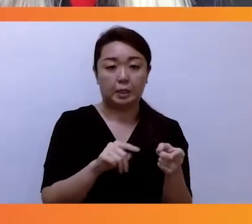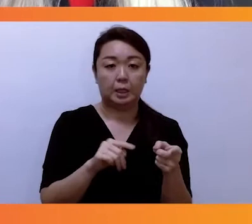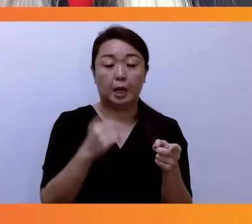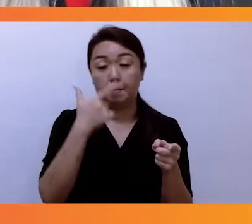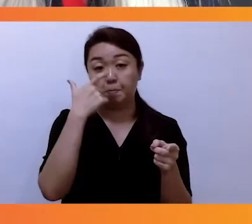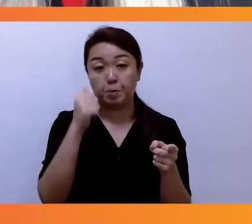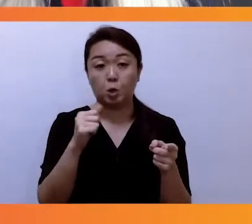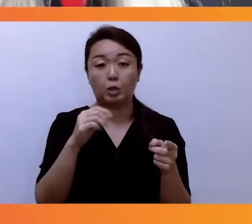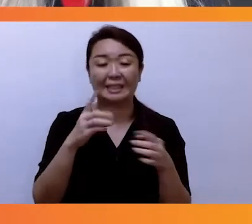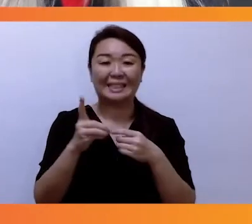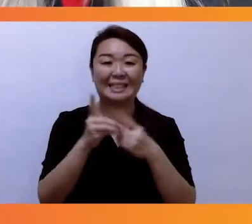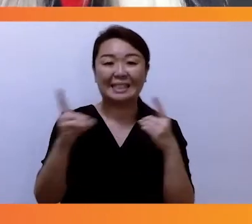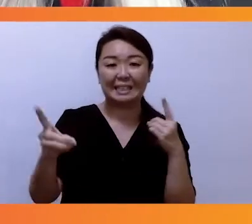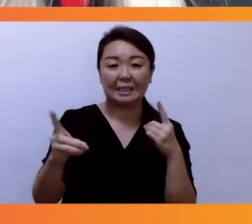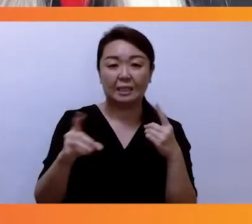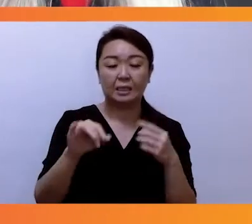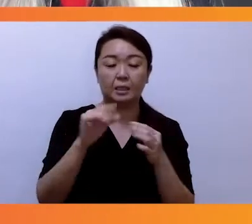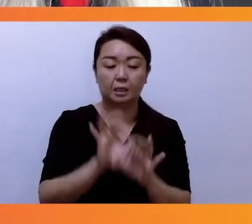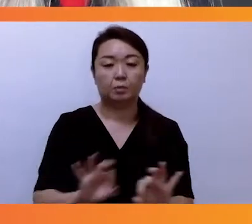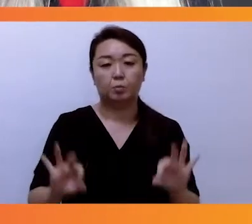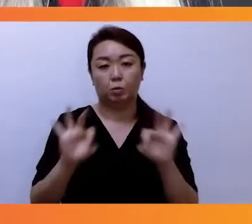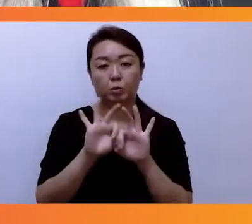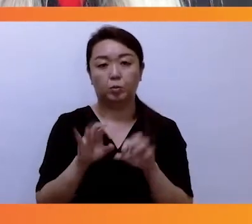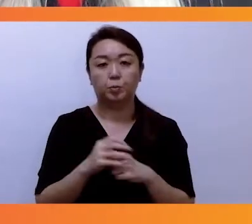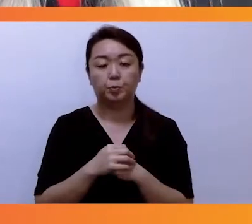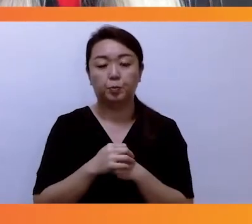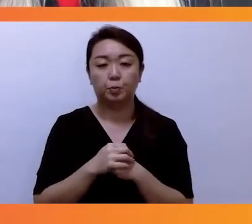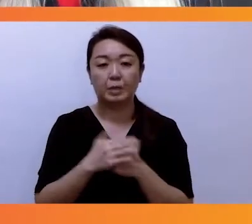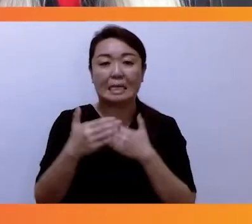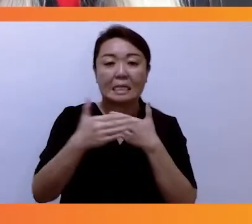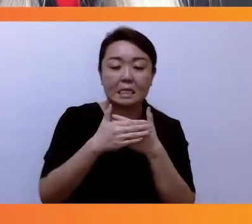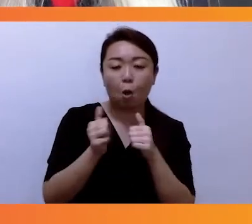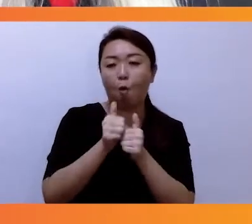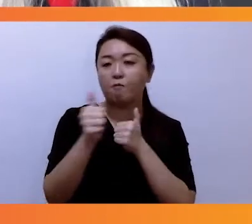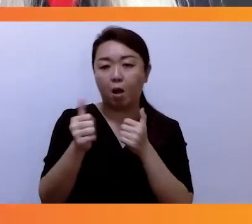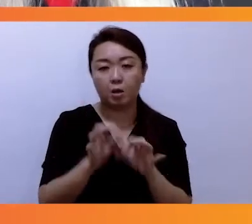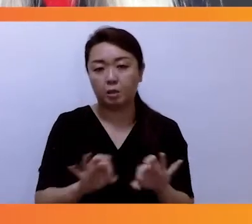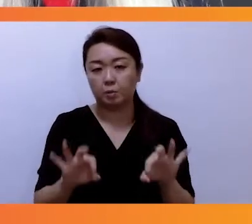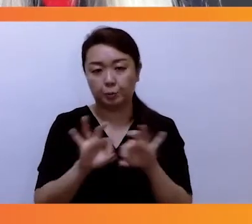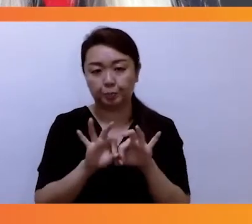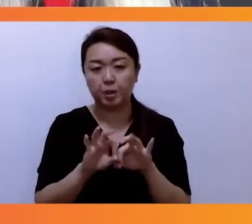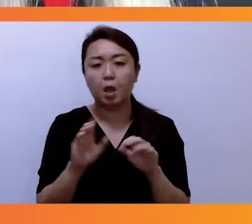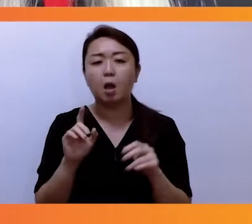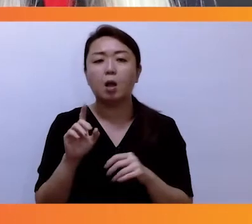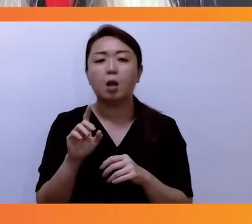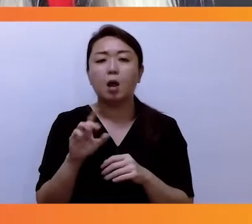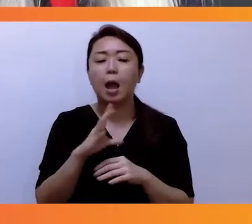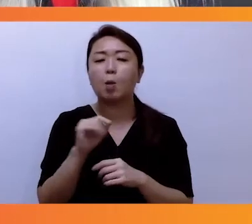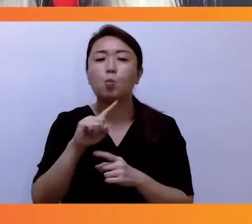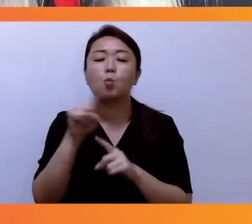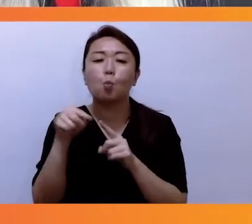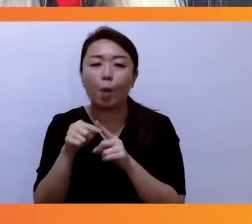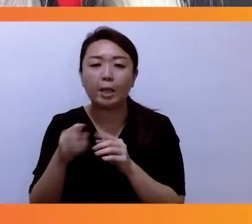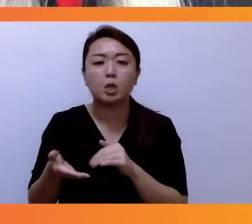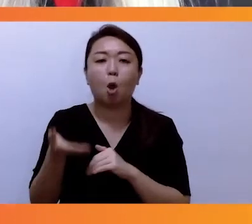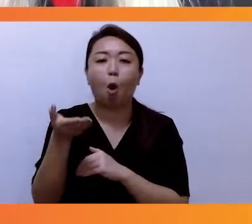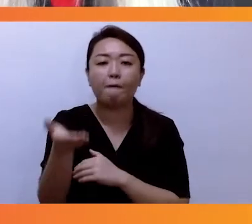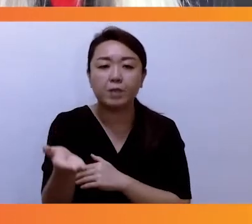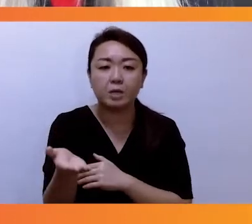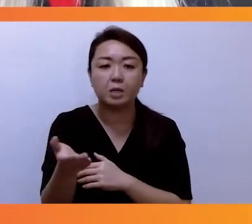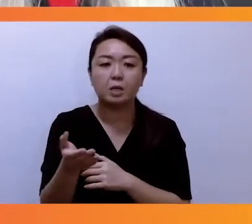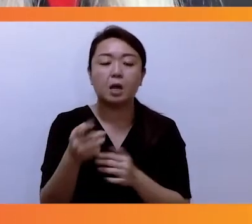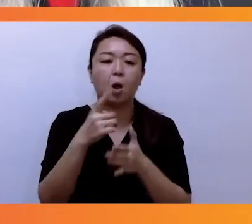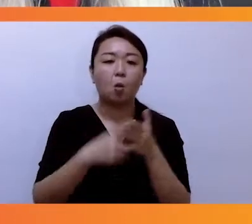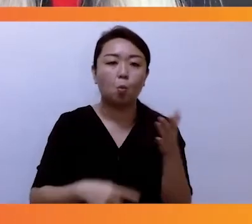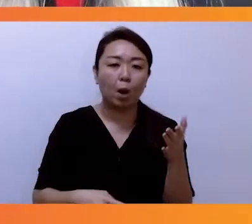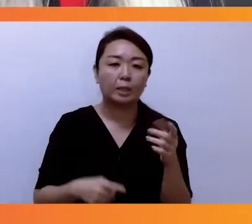population? Because proximity is crucial. When do they offer their services? And what are their